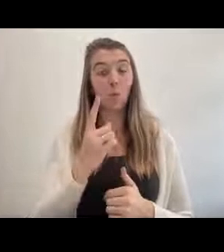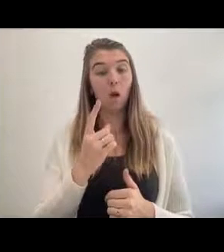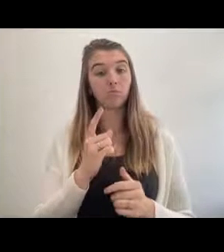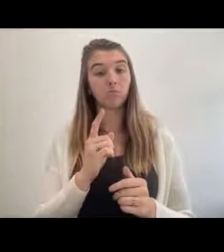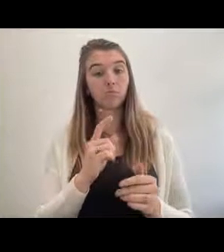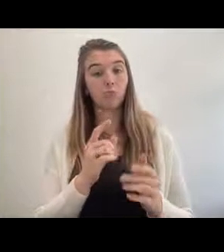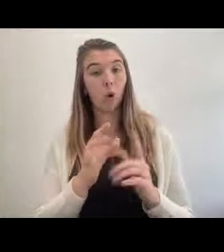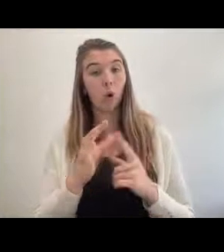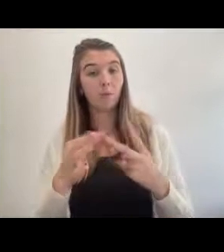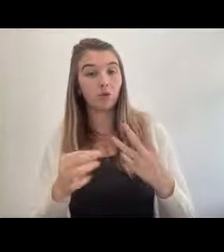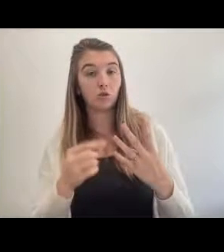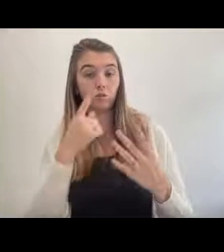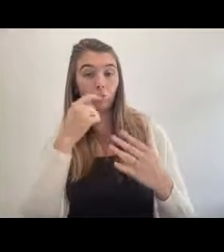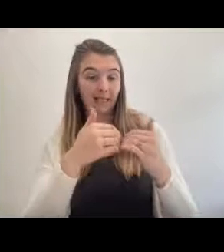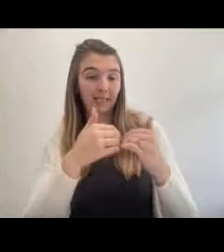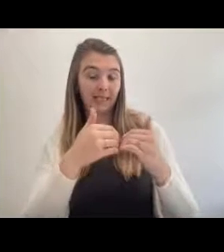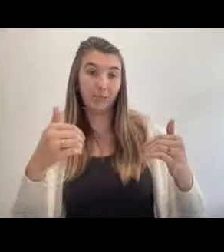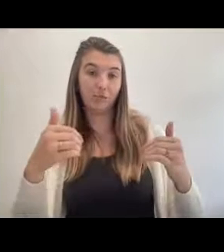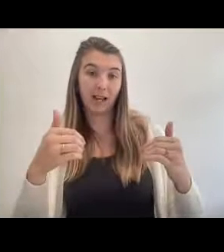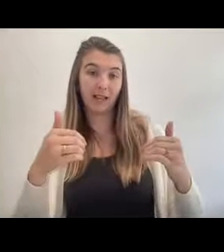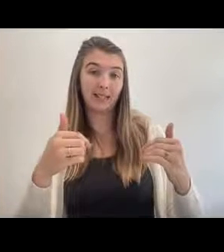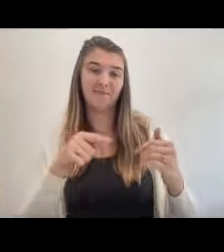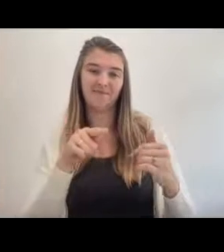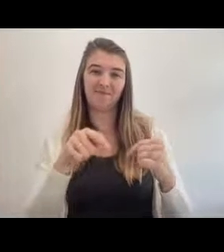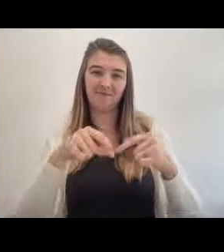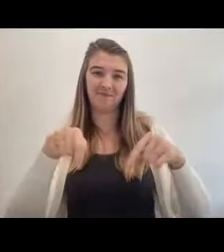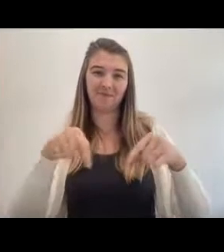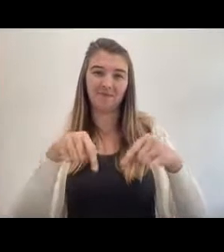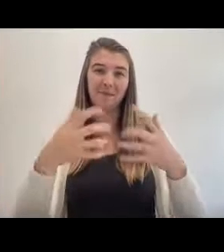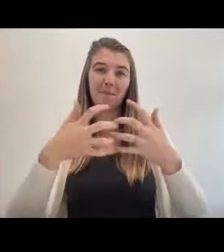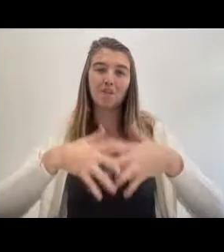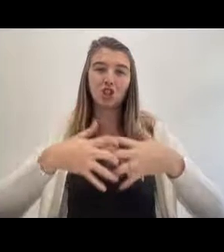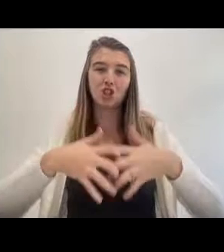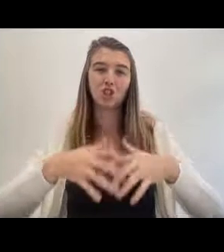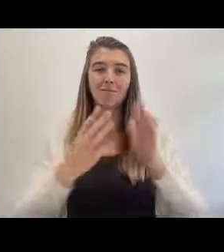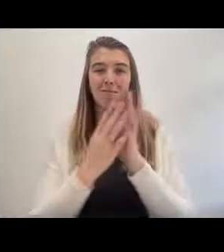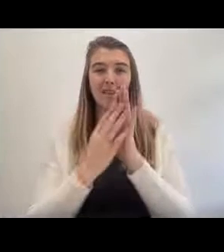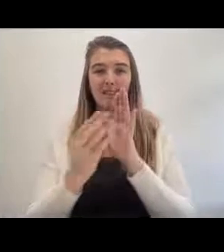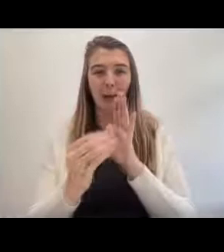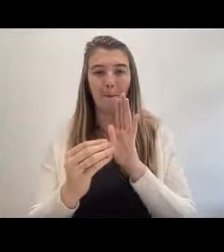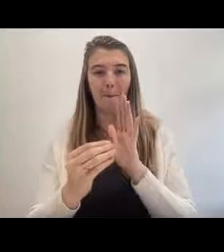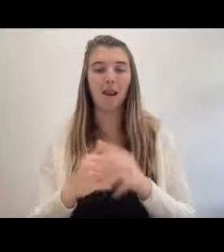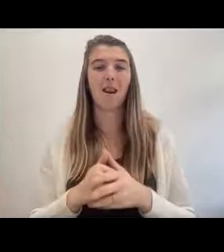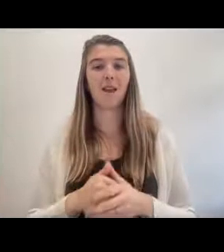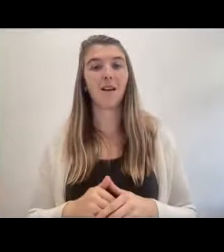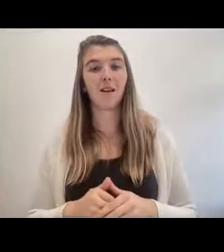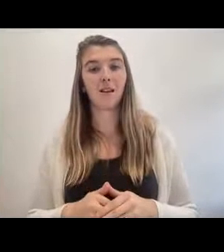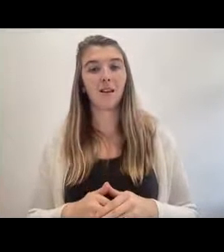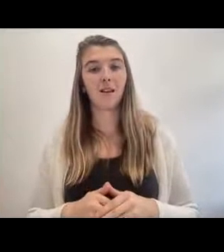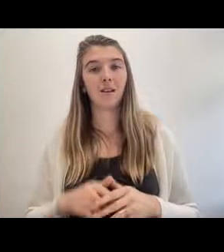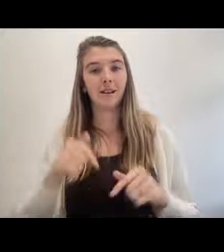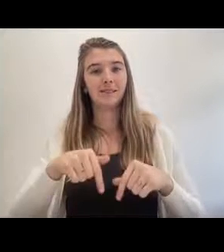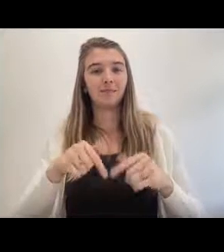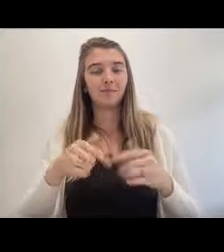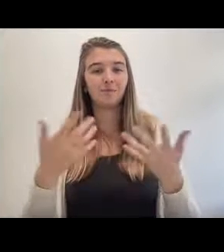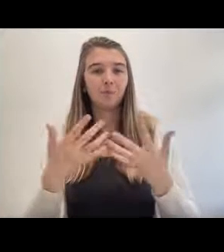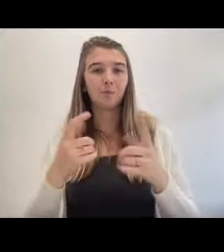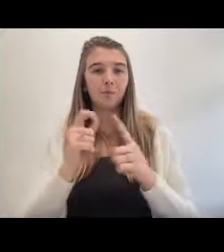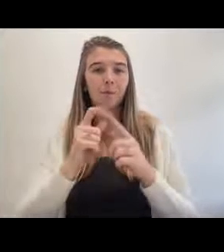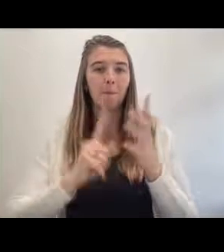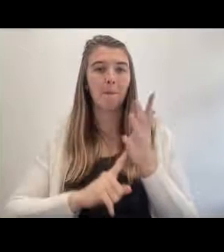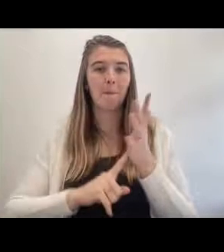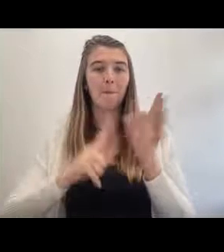example of a sampling device, of a density separation device designed by the University of Exeter the Plymouth Marine Laboratory, where you